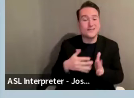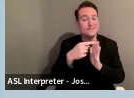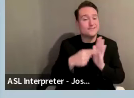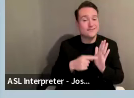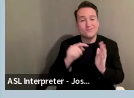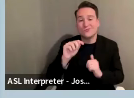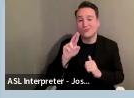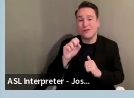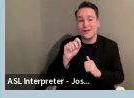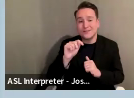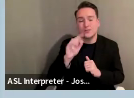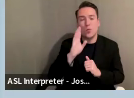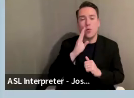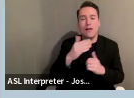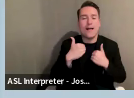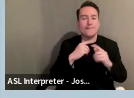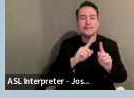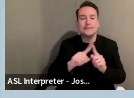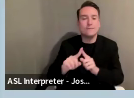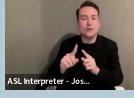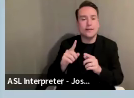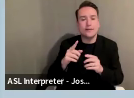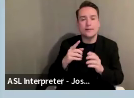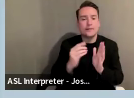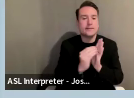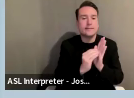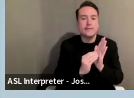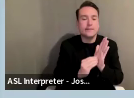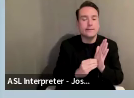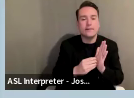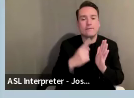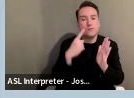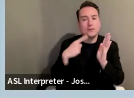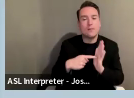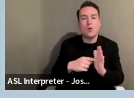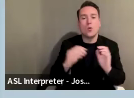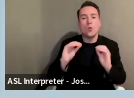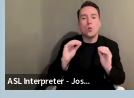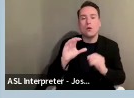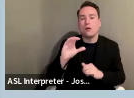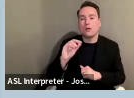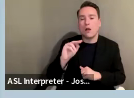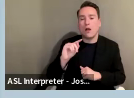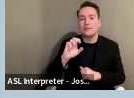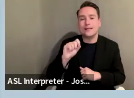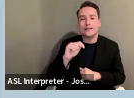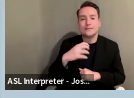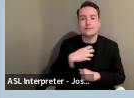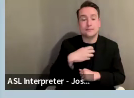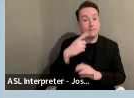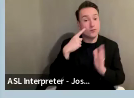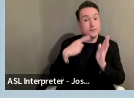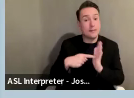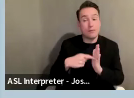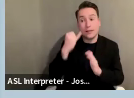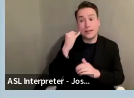state, it'll have different clauses such as a no contest clause. So if any of my